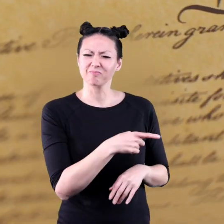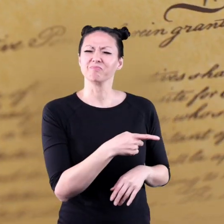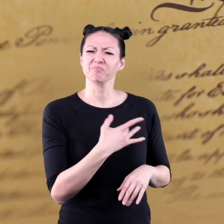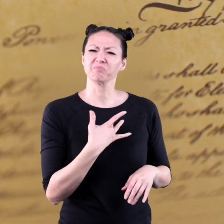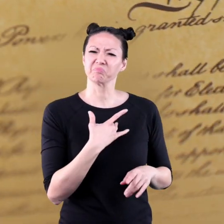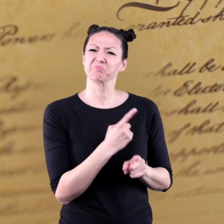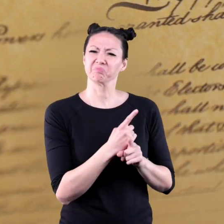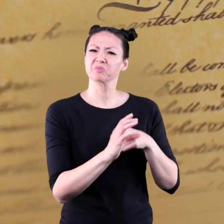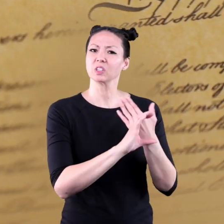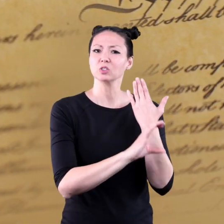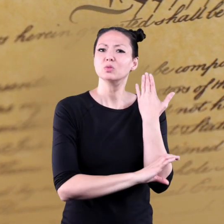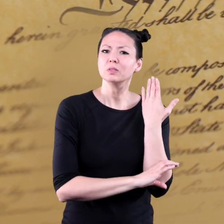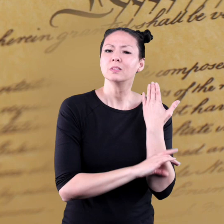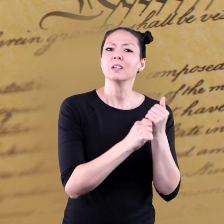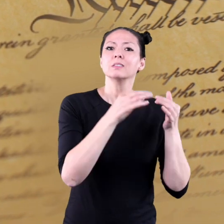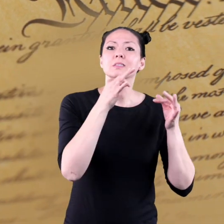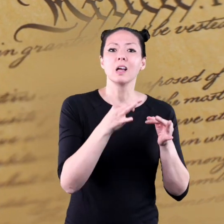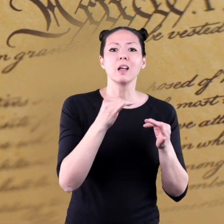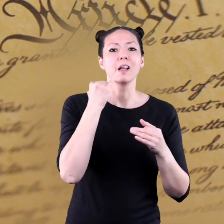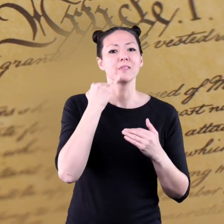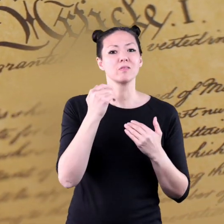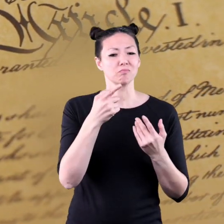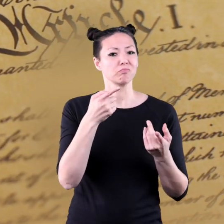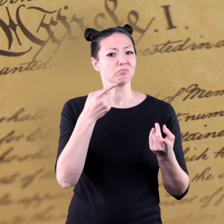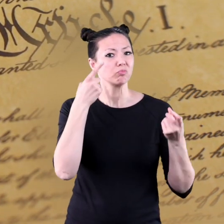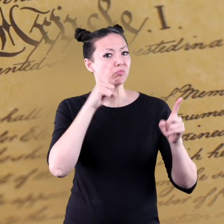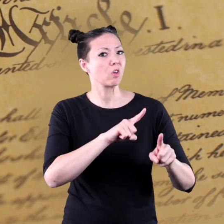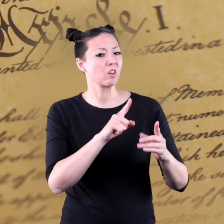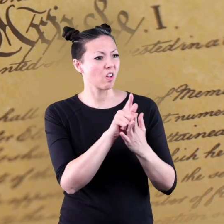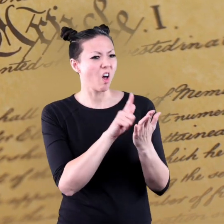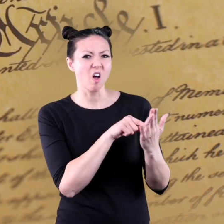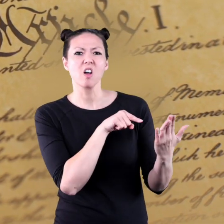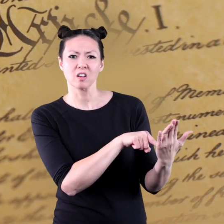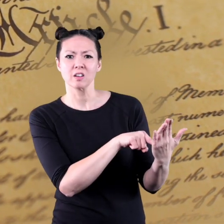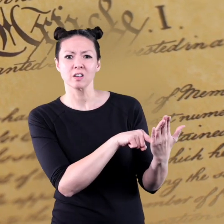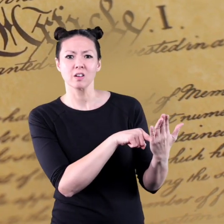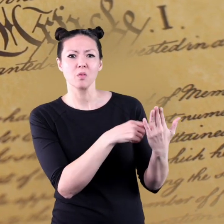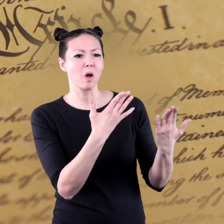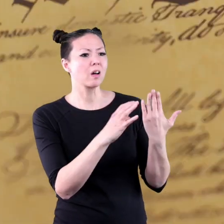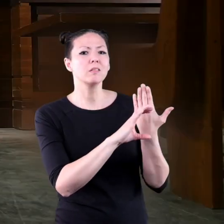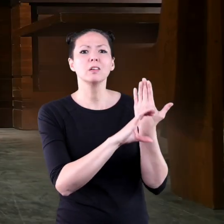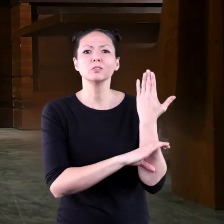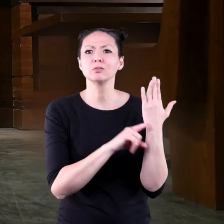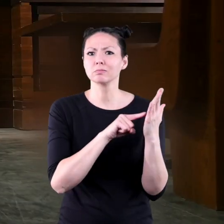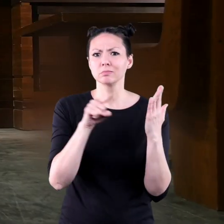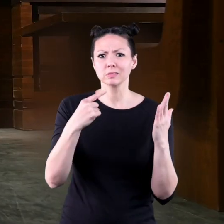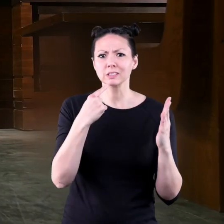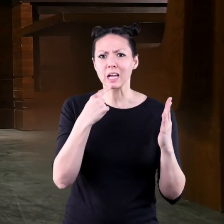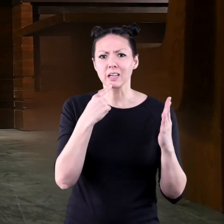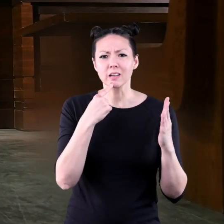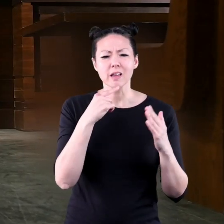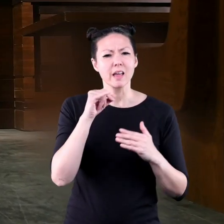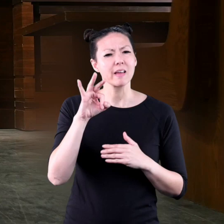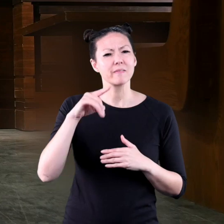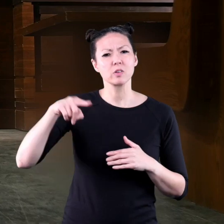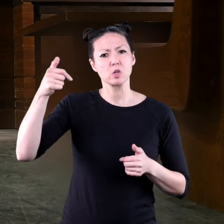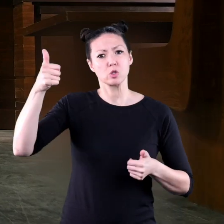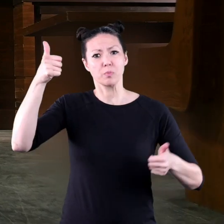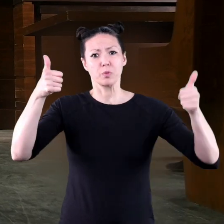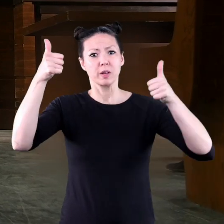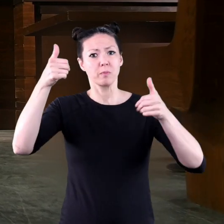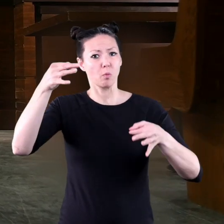That means they decide if the law agrees with what our Constitution says. If the Supreme Court thinks the bill